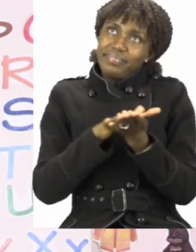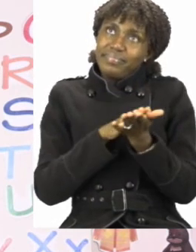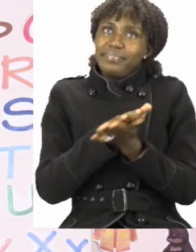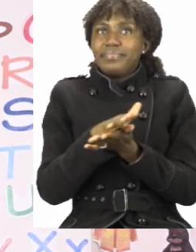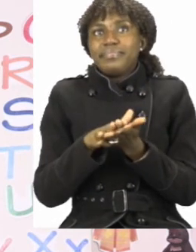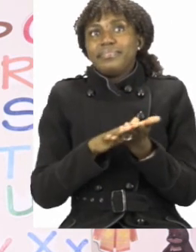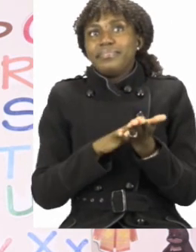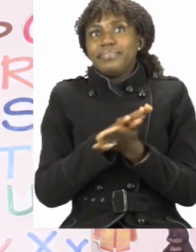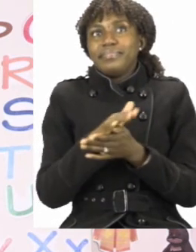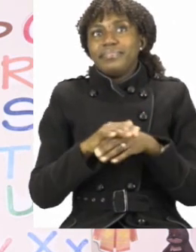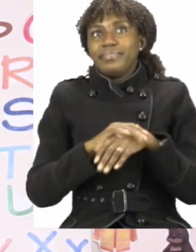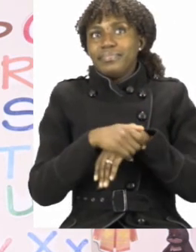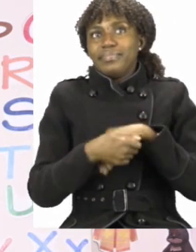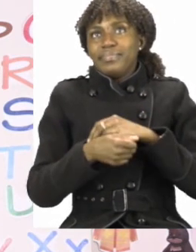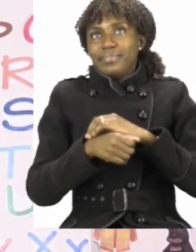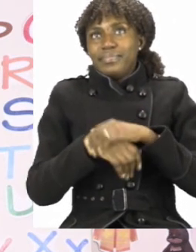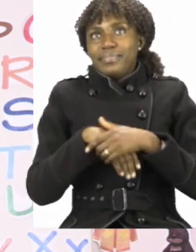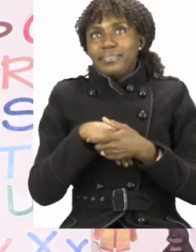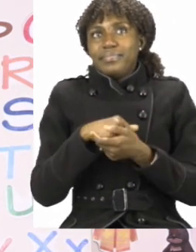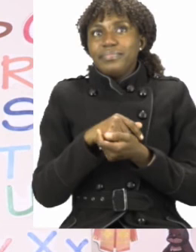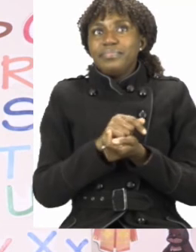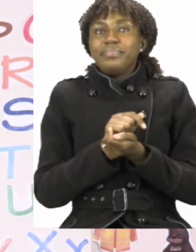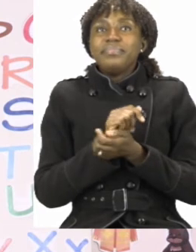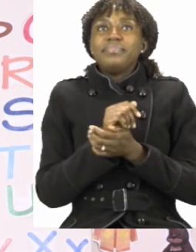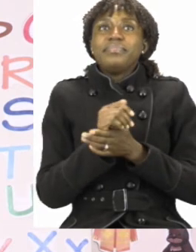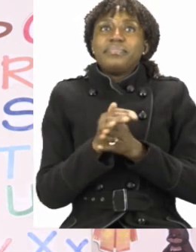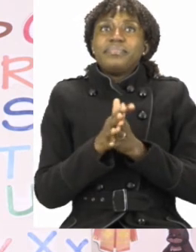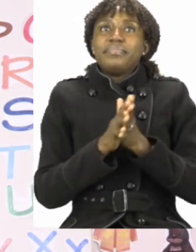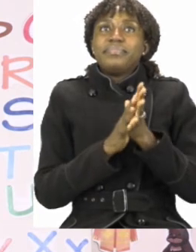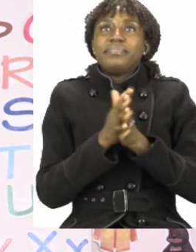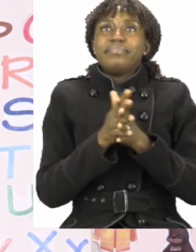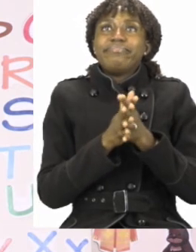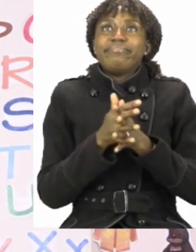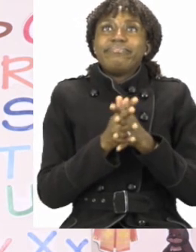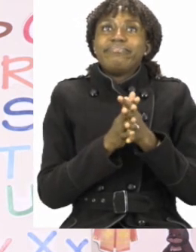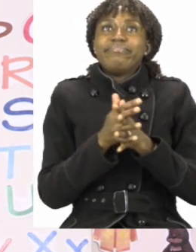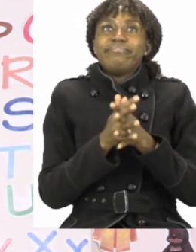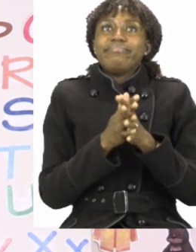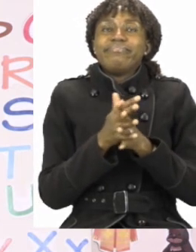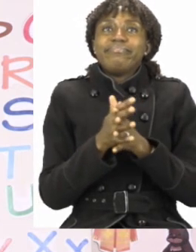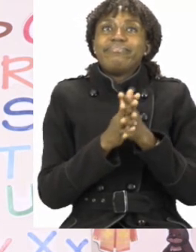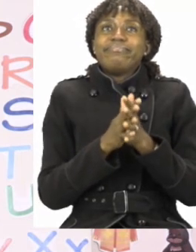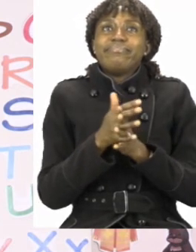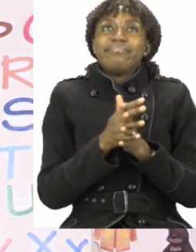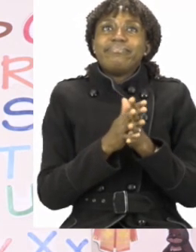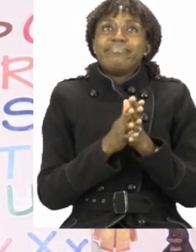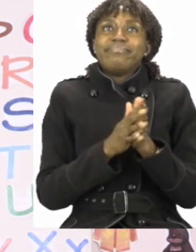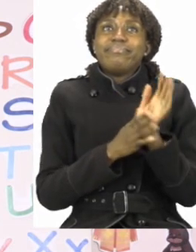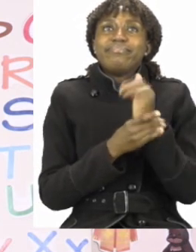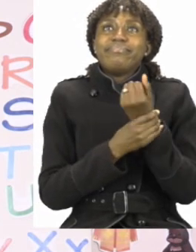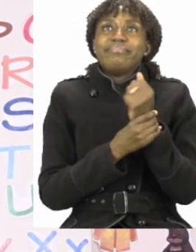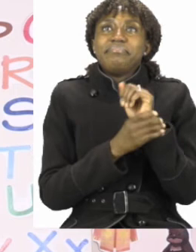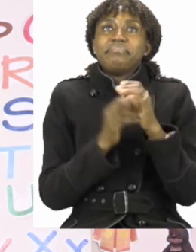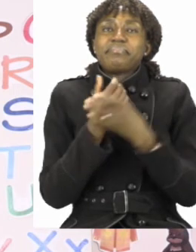hands, around our hands, in between our fingers, on